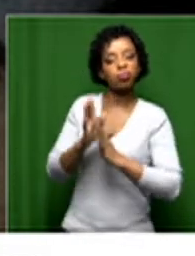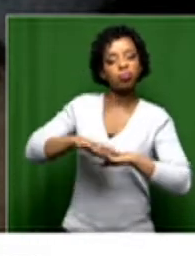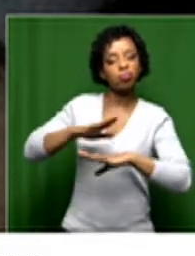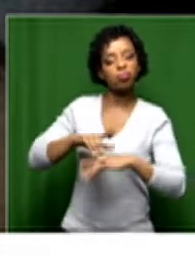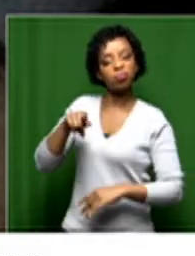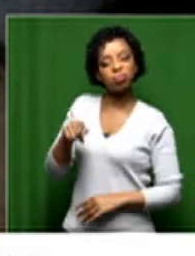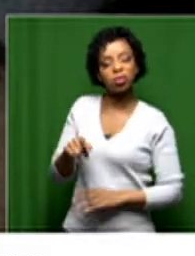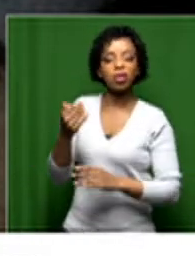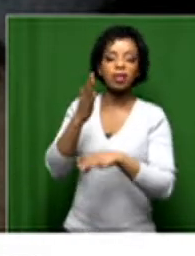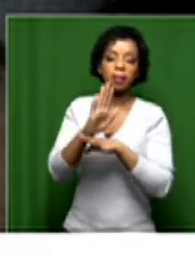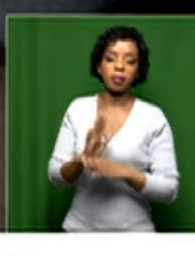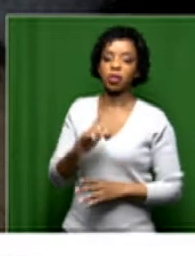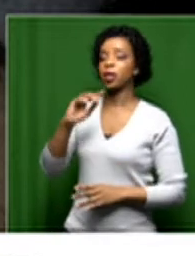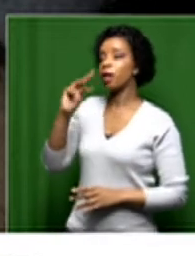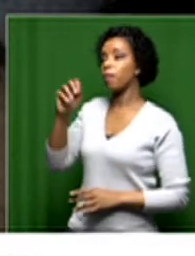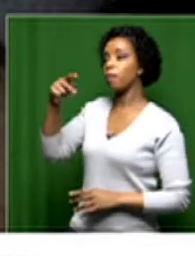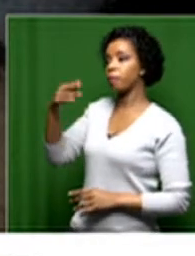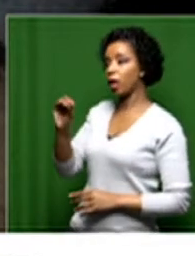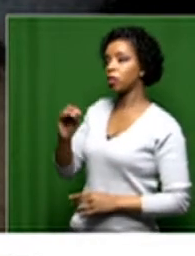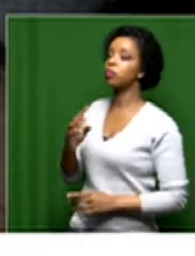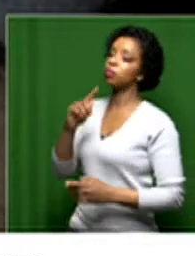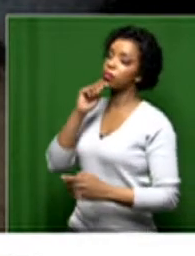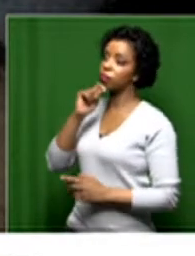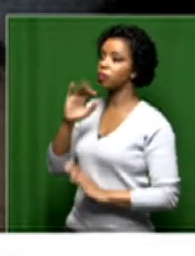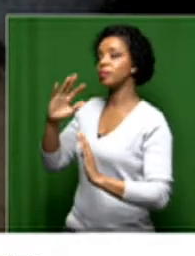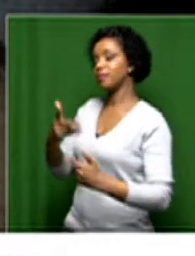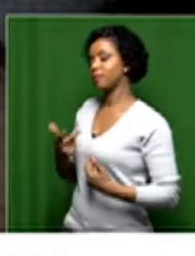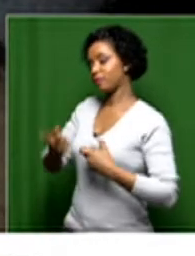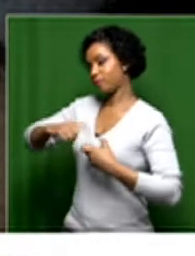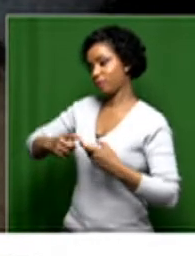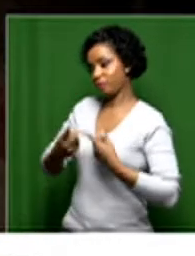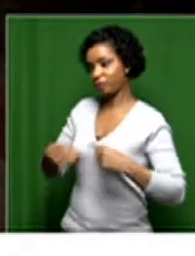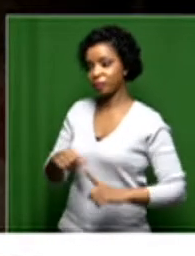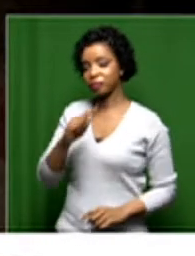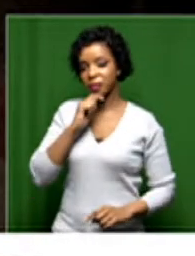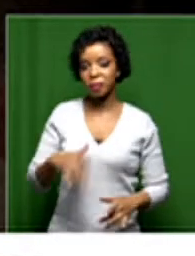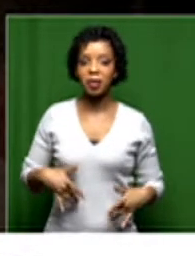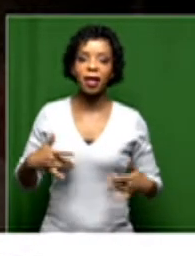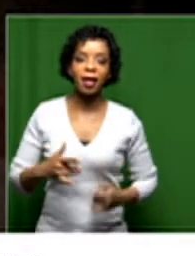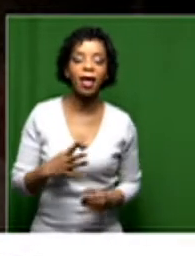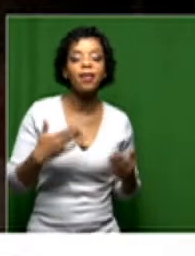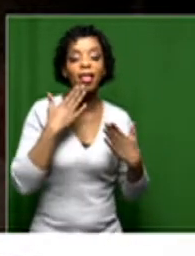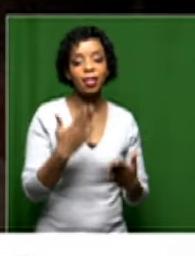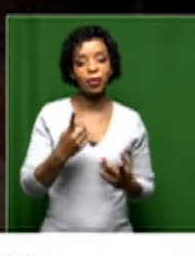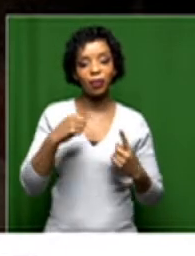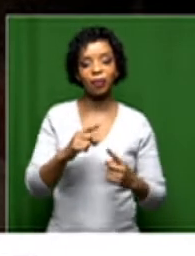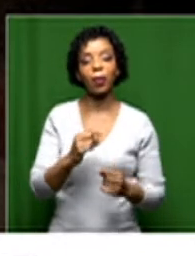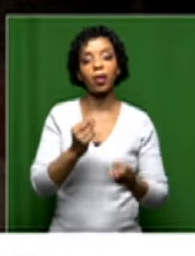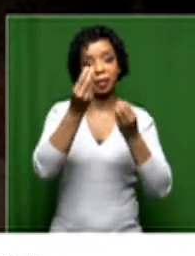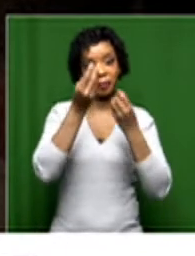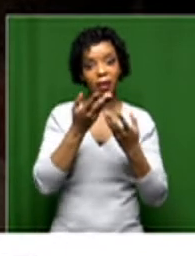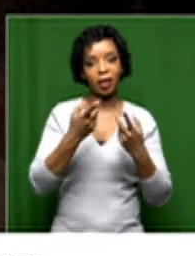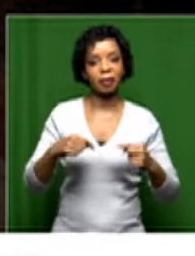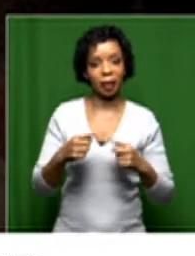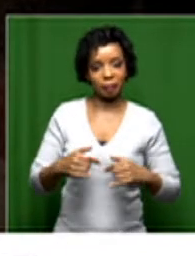to you. Thanks for joining us. Welcome to Morning Live. Thank you. Thank you for inviting me. How are you? I'm very well, Mpho, and it's so good to have